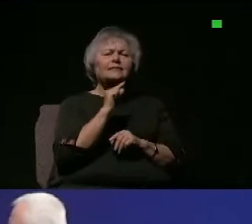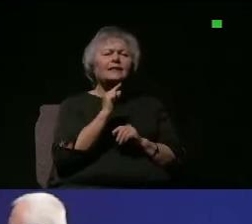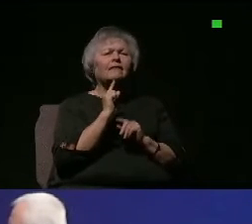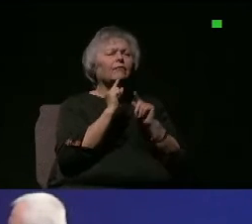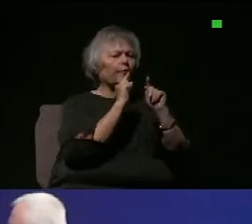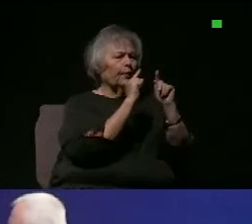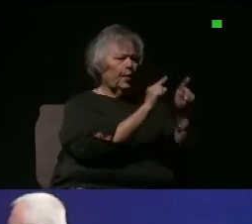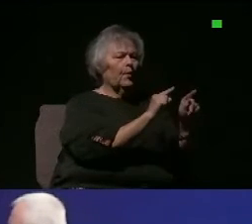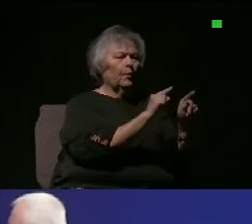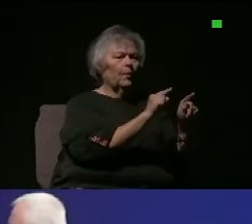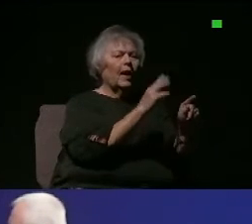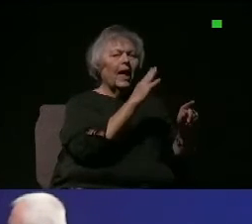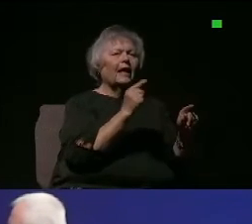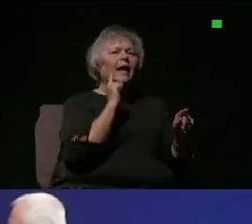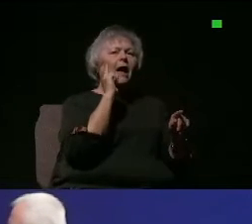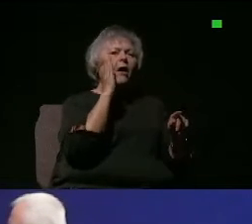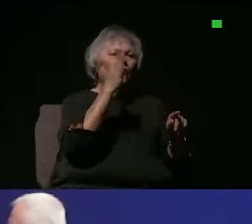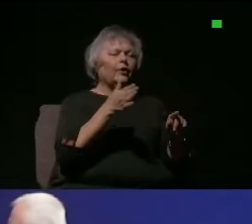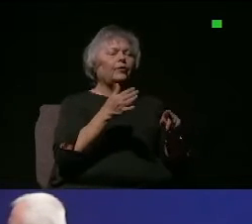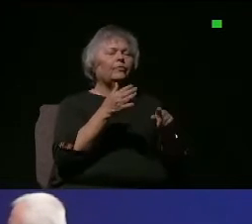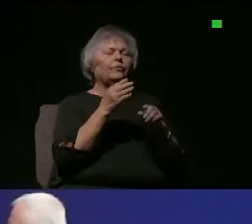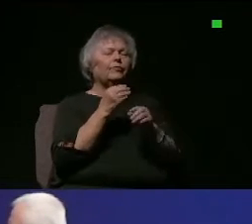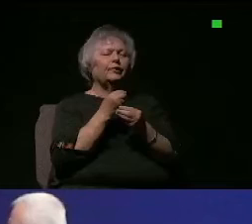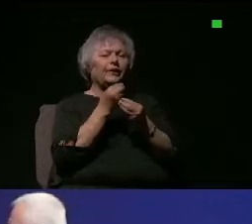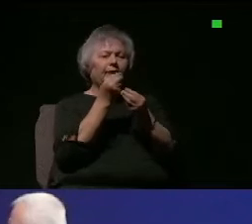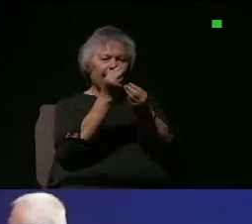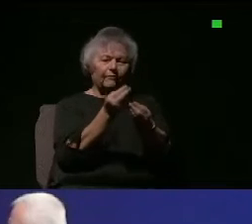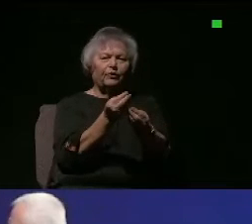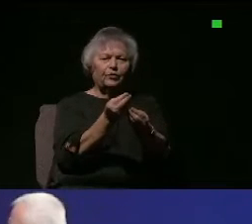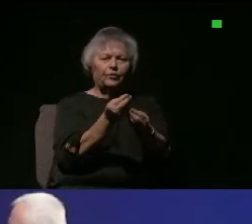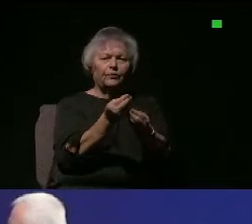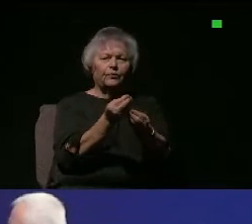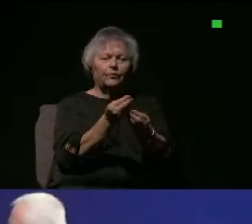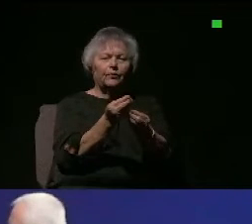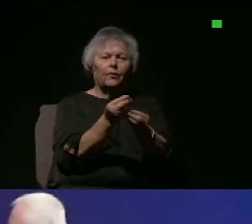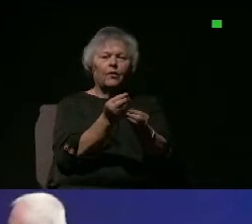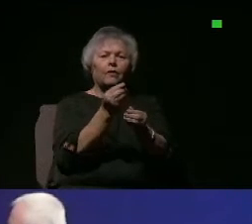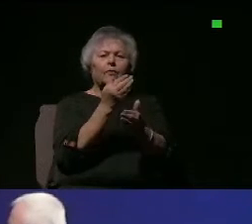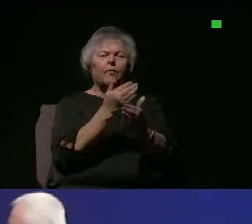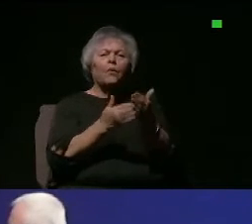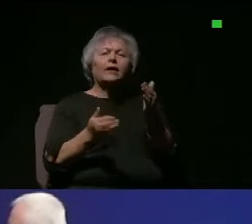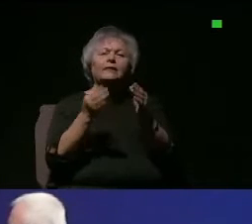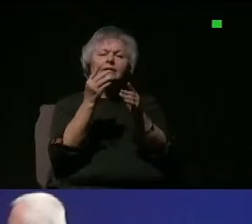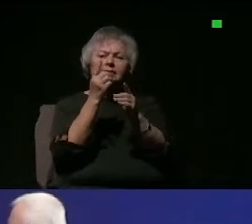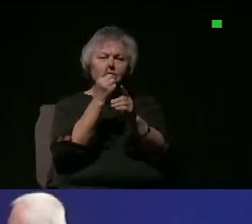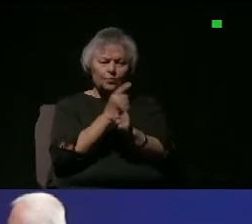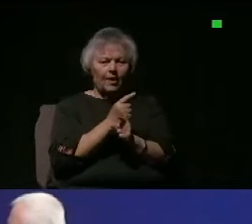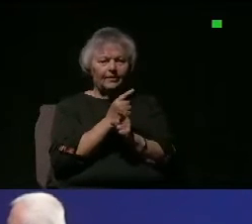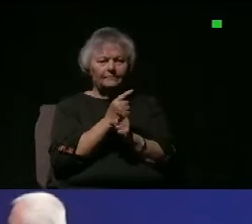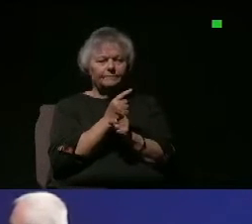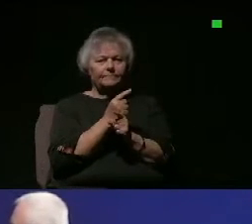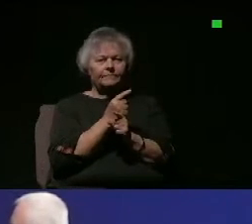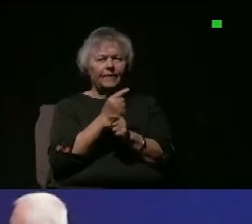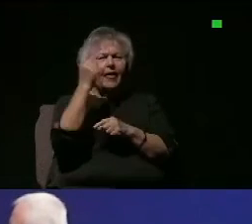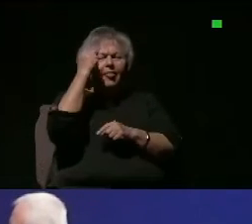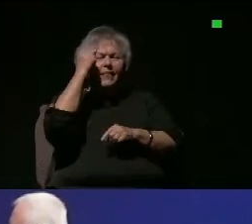whatever is right, I will give you. You can see Peter in this. at least I do, dragging his empty net